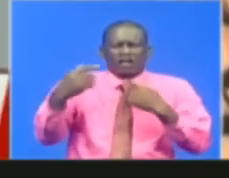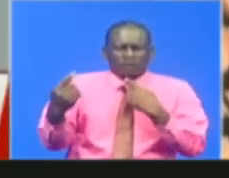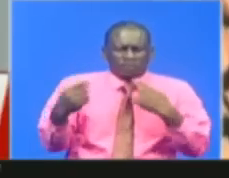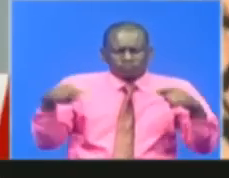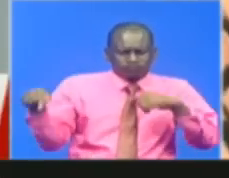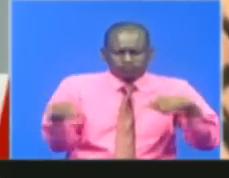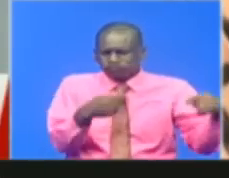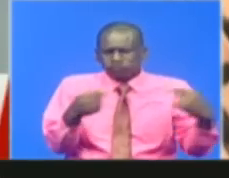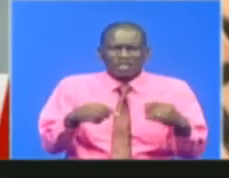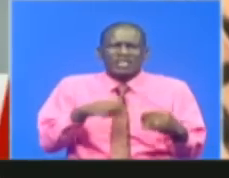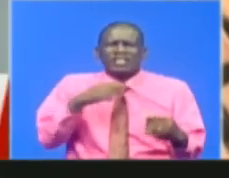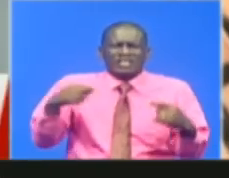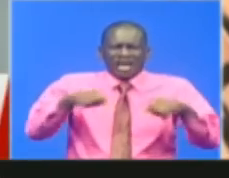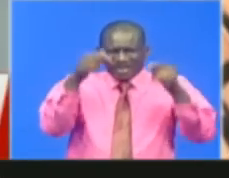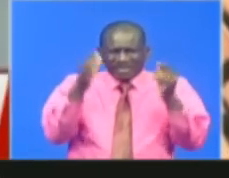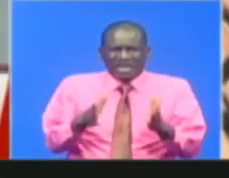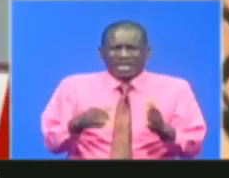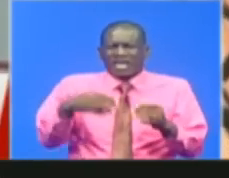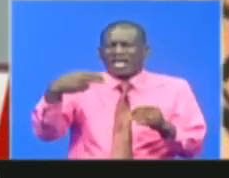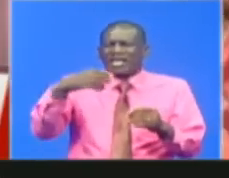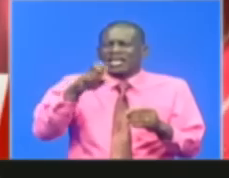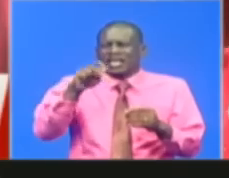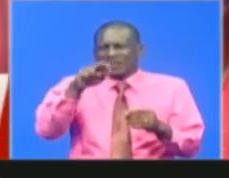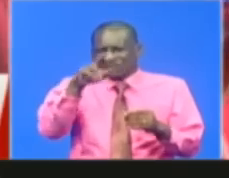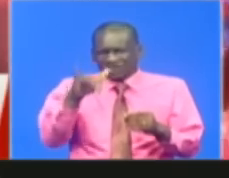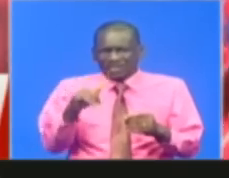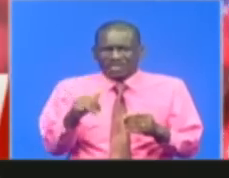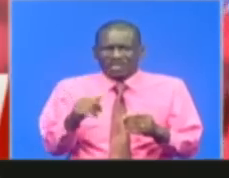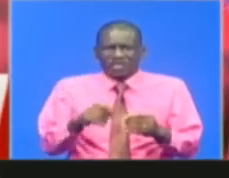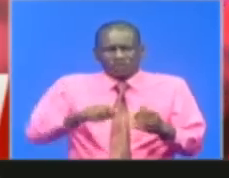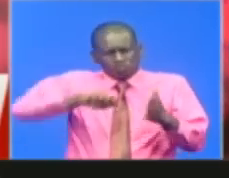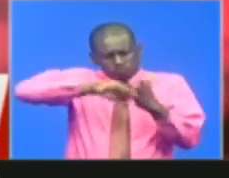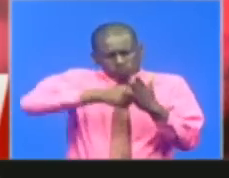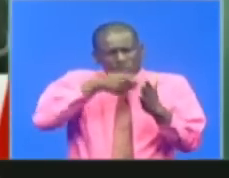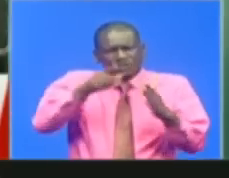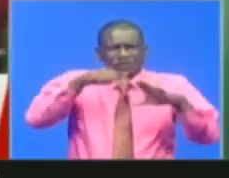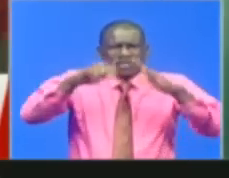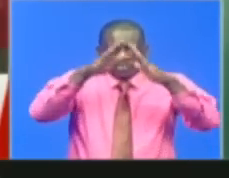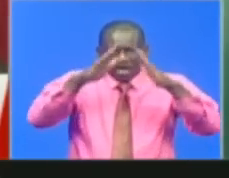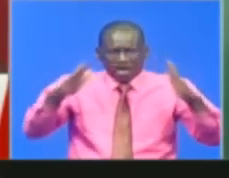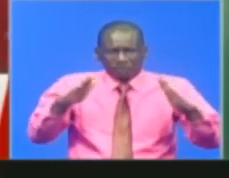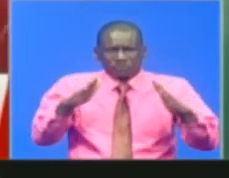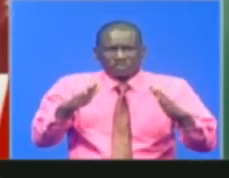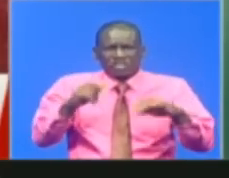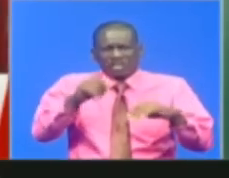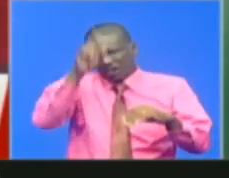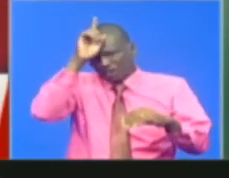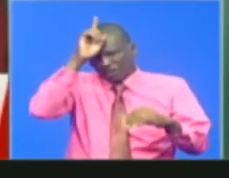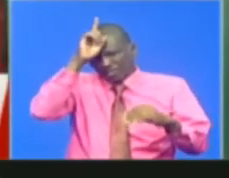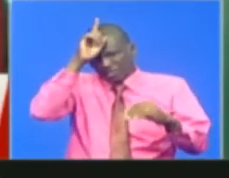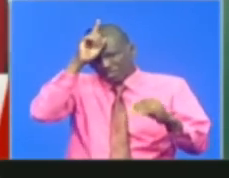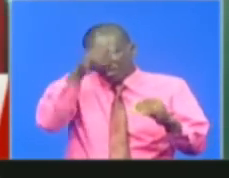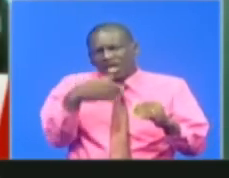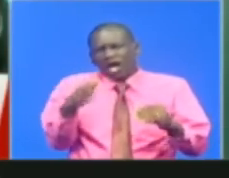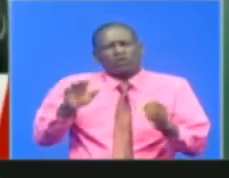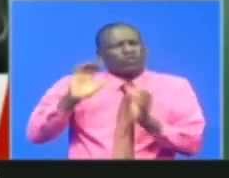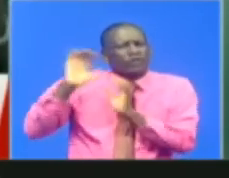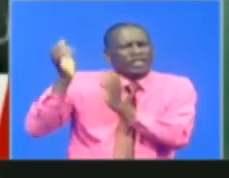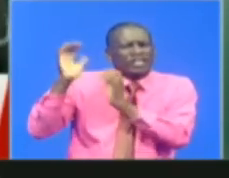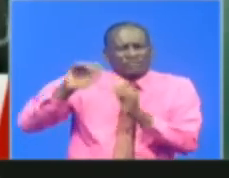The attacker, identified as Henry Kipkoech, is said to have locked himself in her house in Mkwajuni village in the outskirts of Kilifi